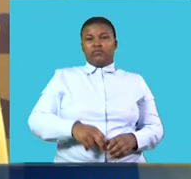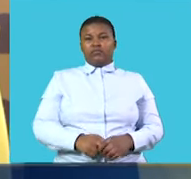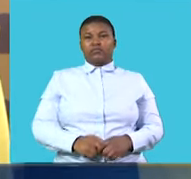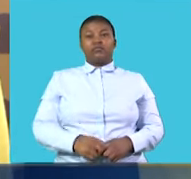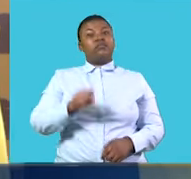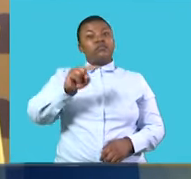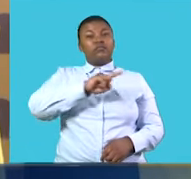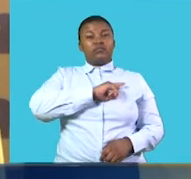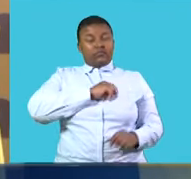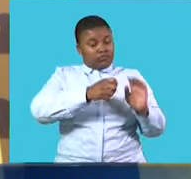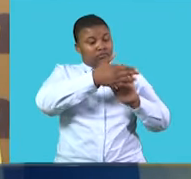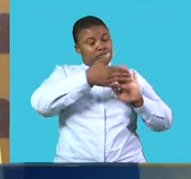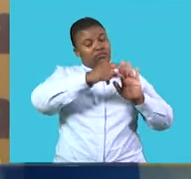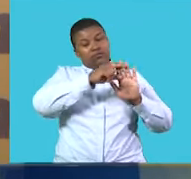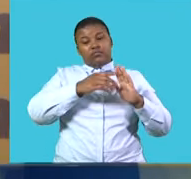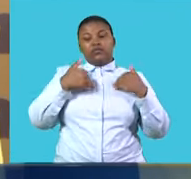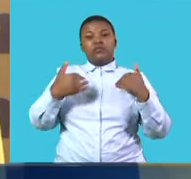That is why our statement starts also